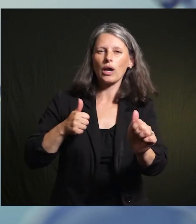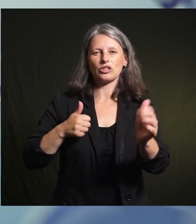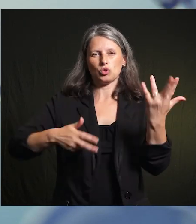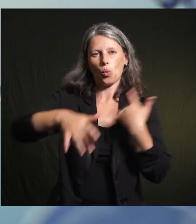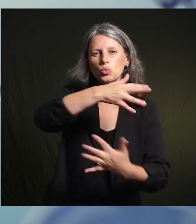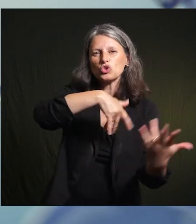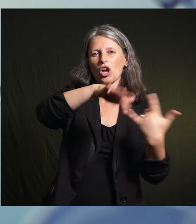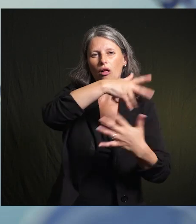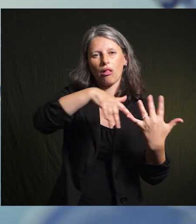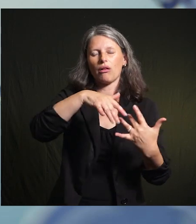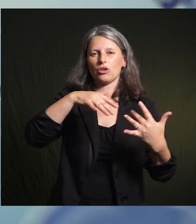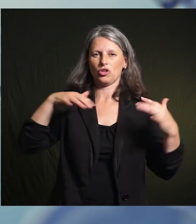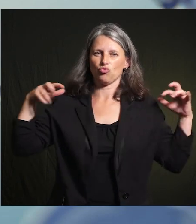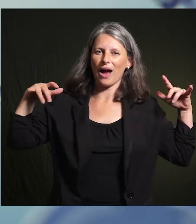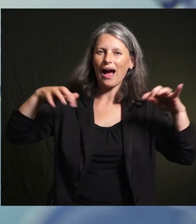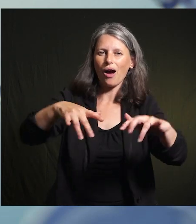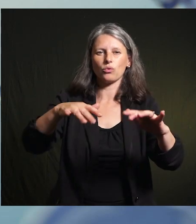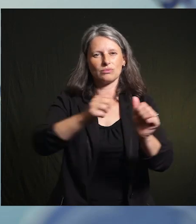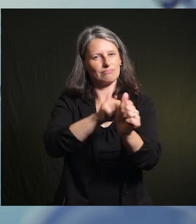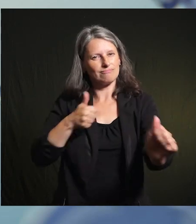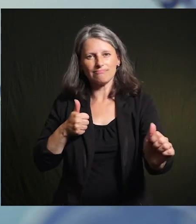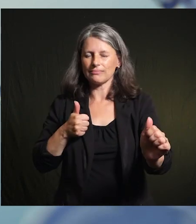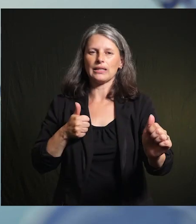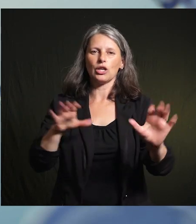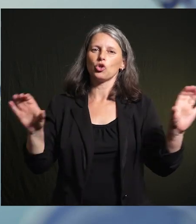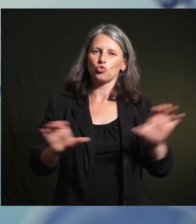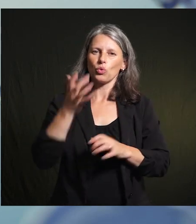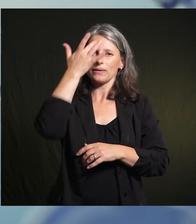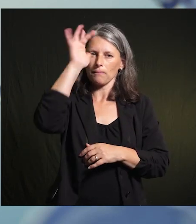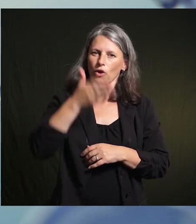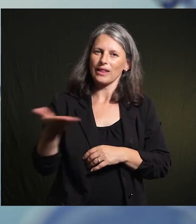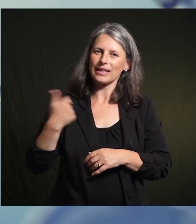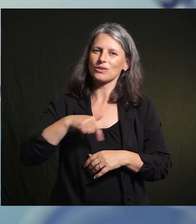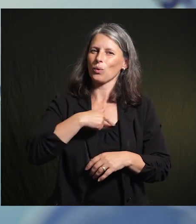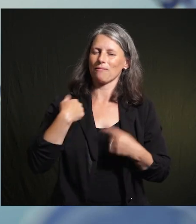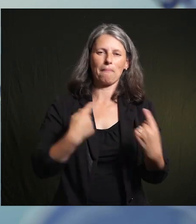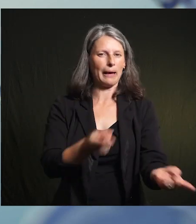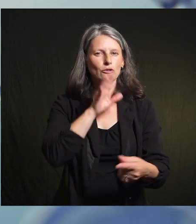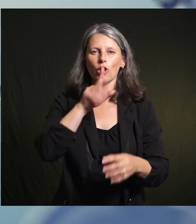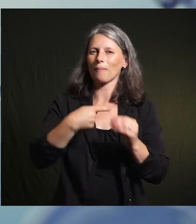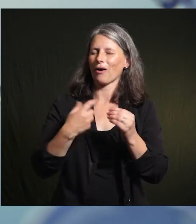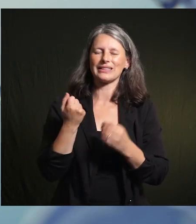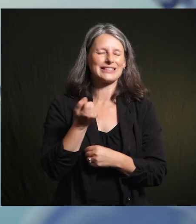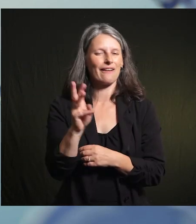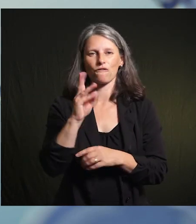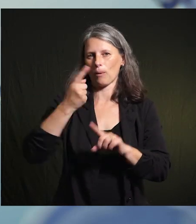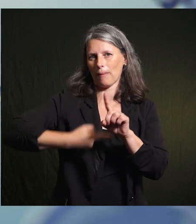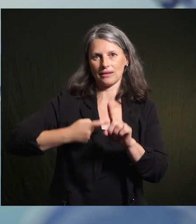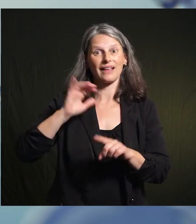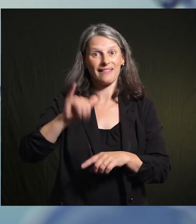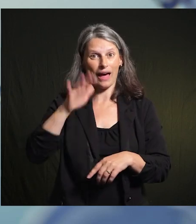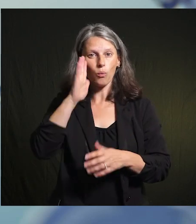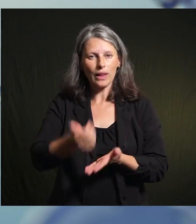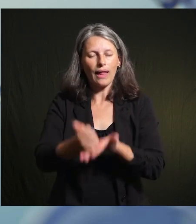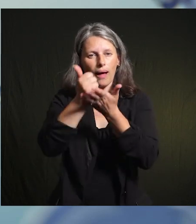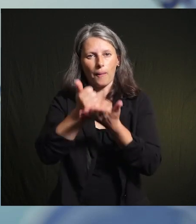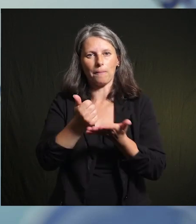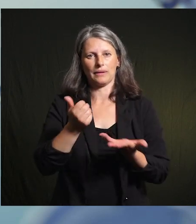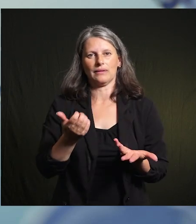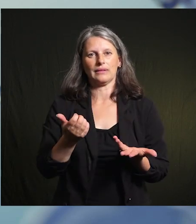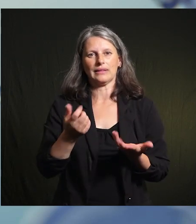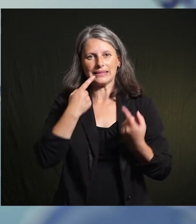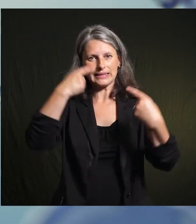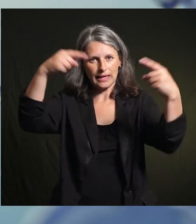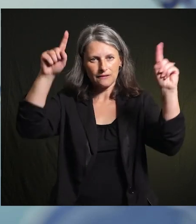gatherings, avoid crowds. Do the smart things we've been talking about now for several months. Those things are effective. And